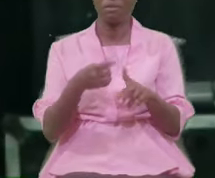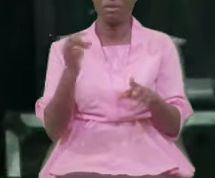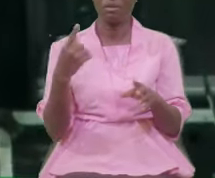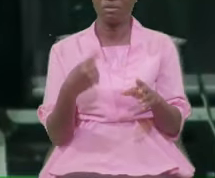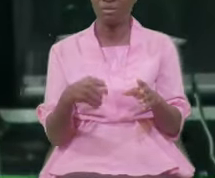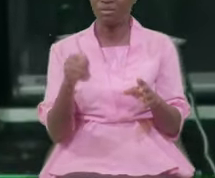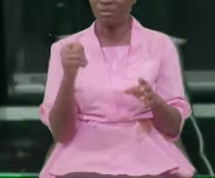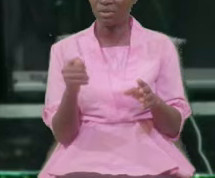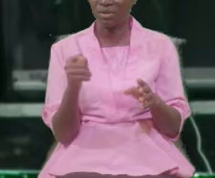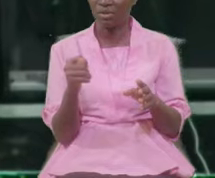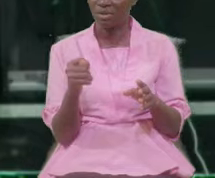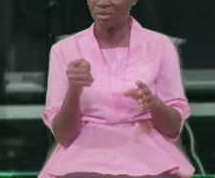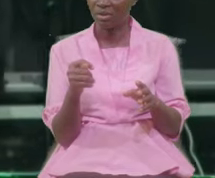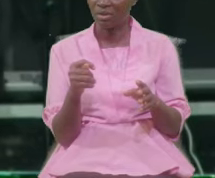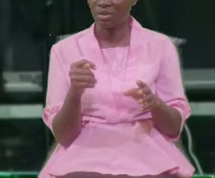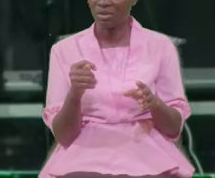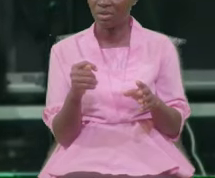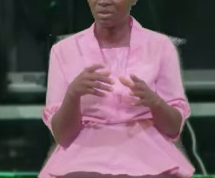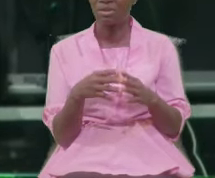walaa the